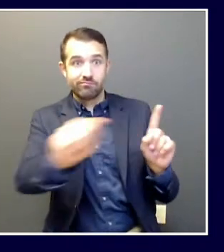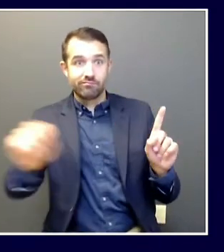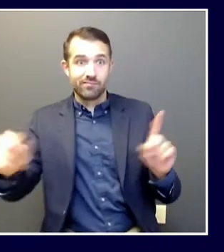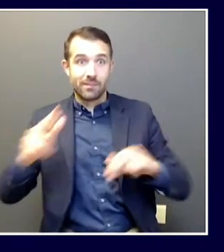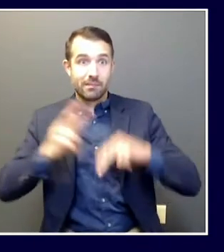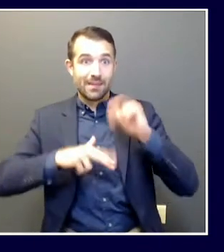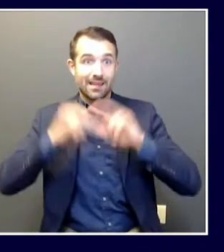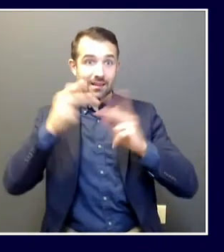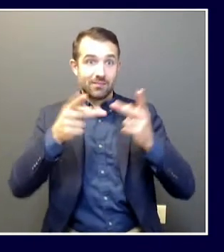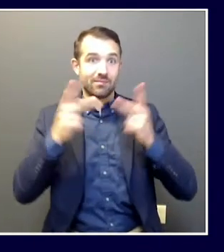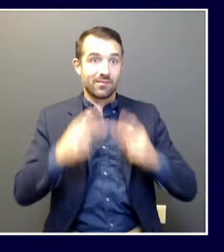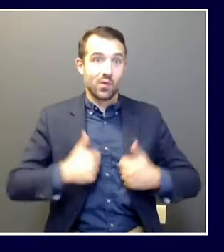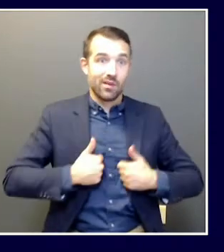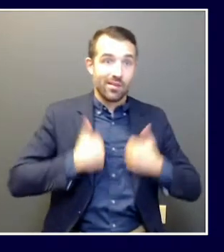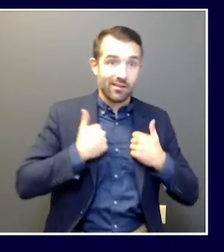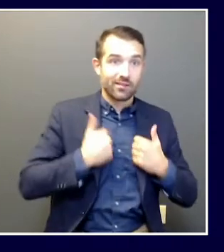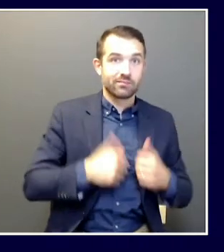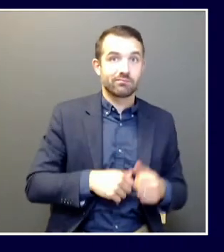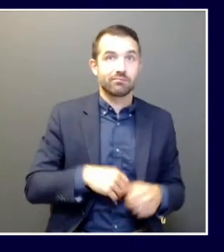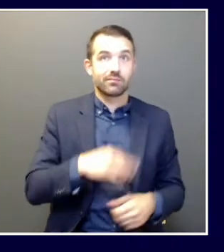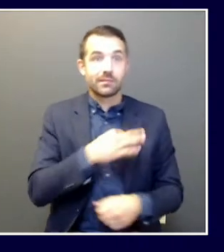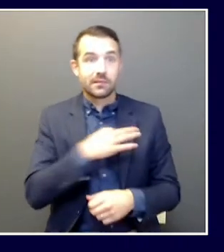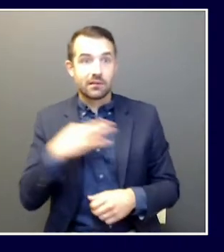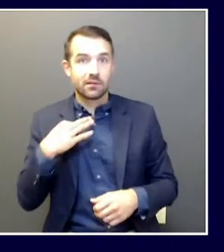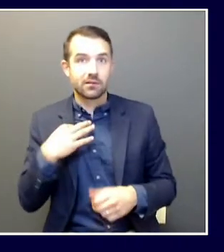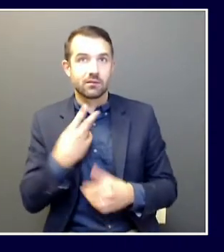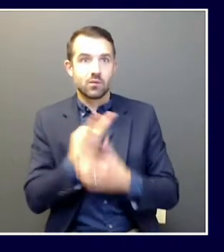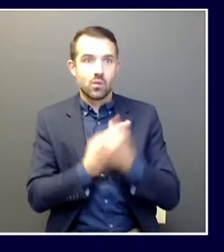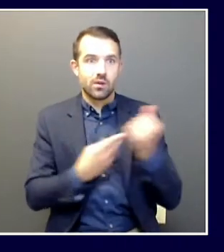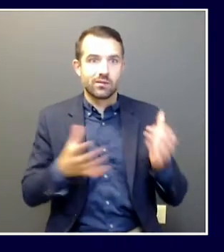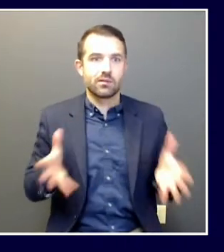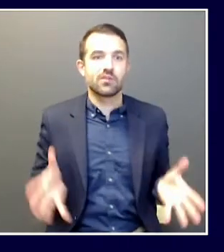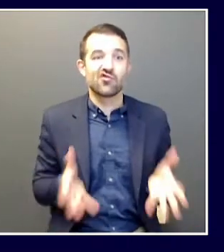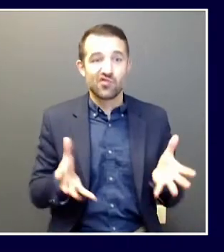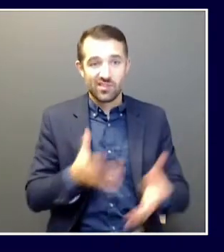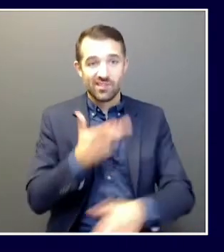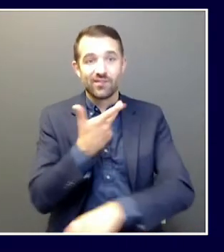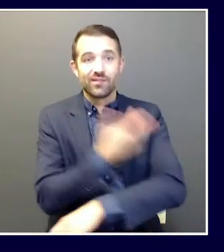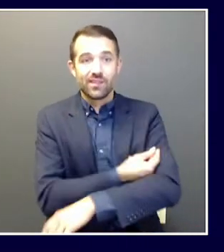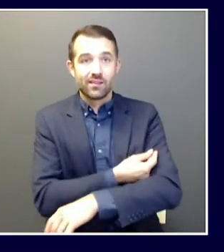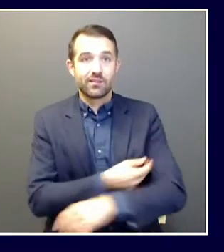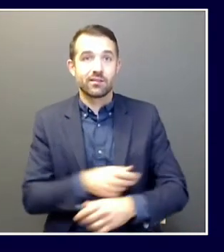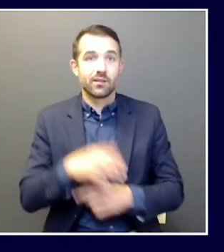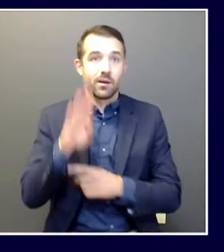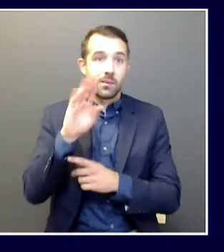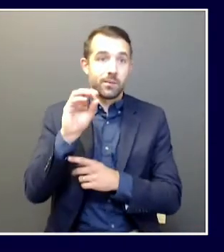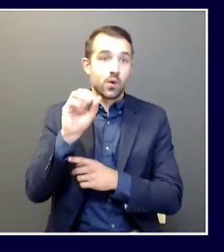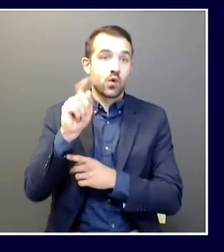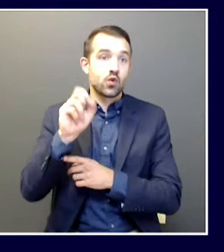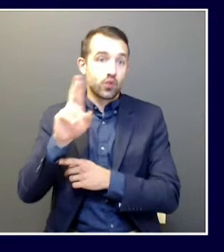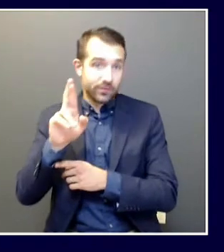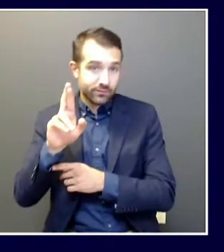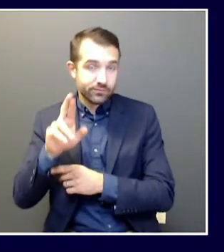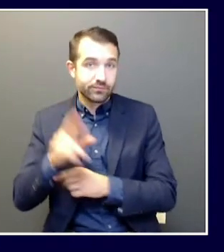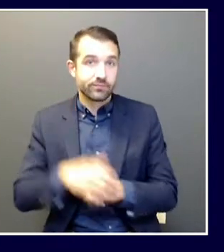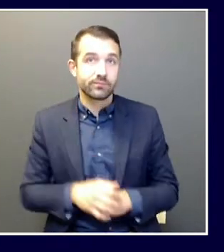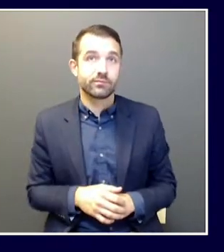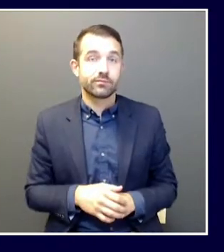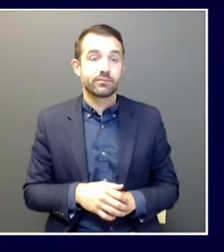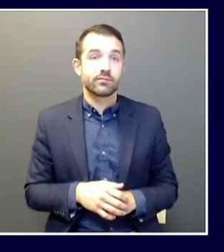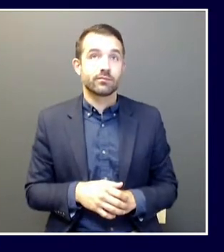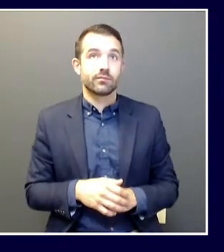For example, when we were thinking about boosters and such things, we're actively working with them to make sure that those are